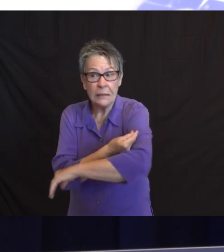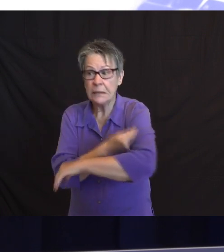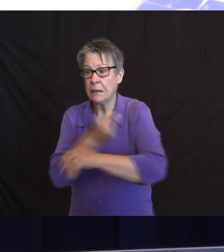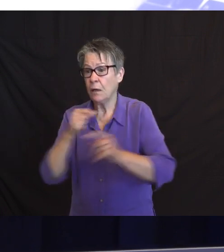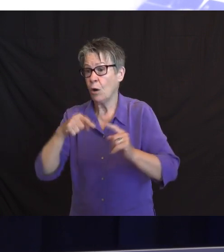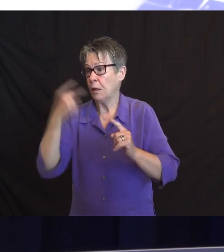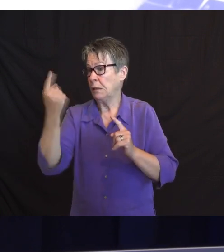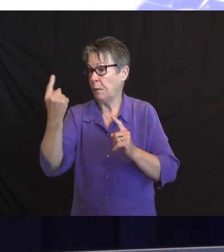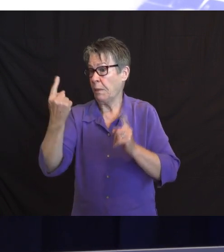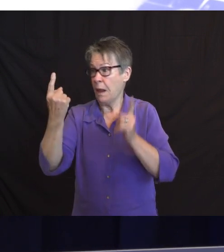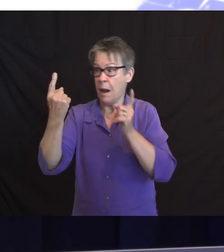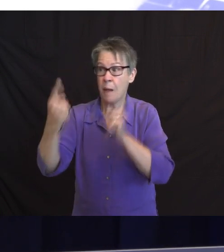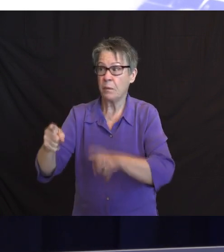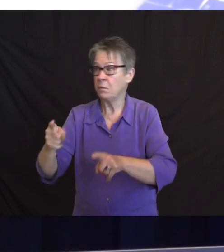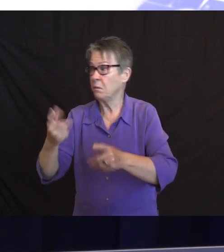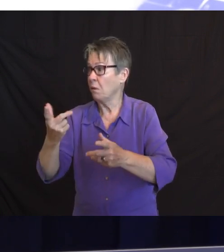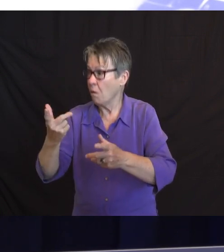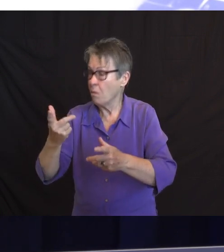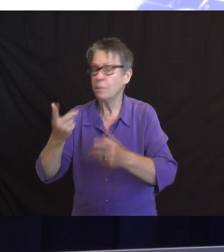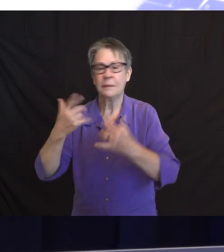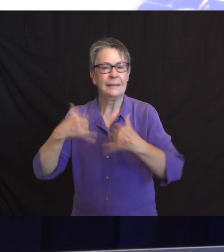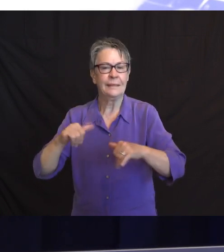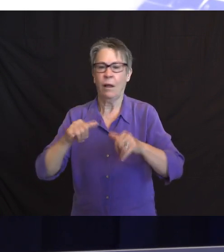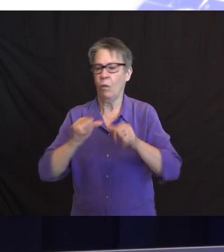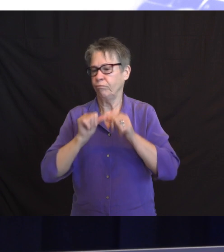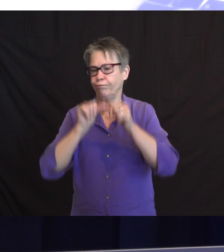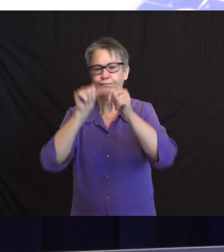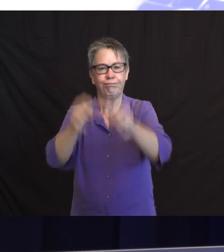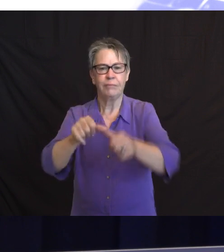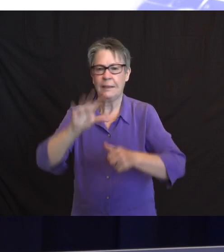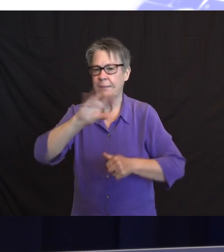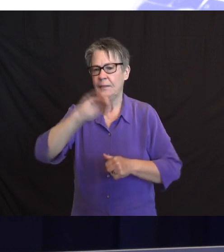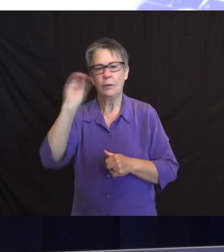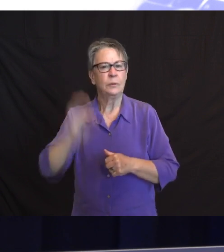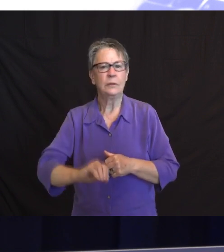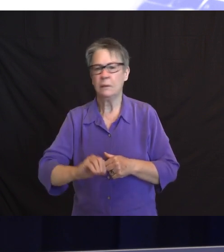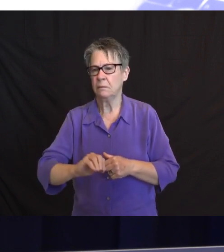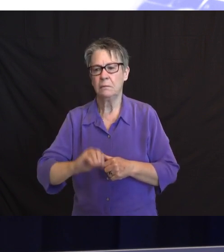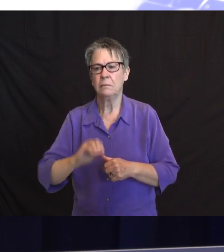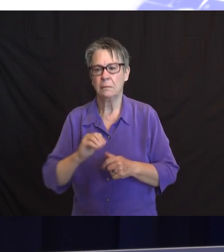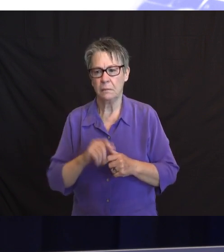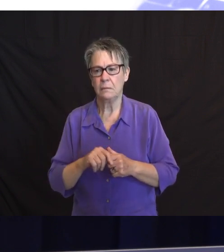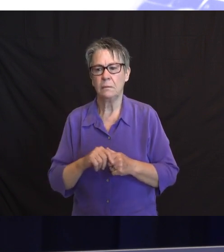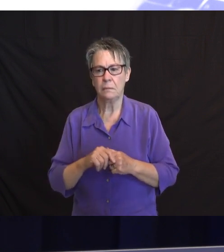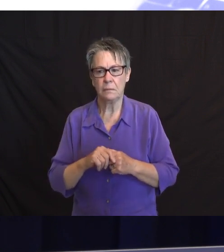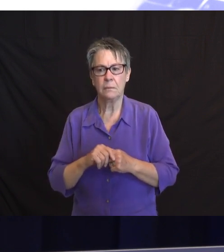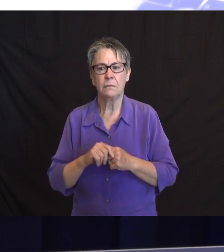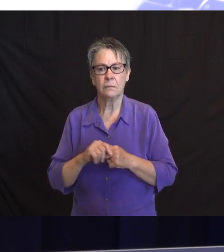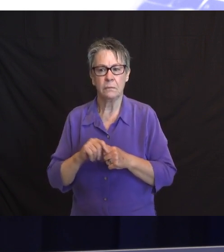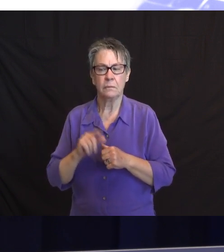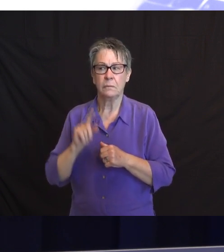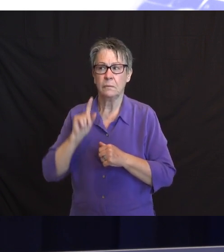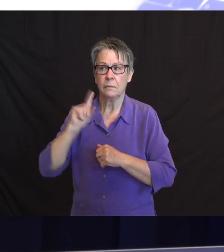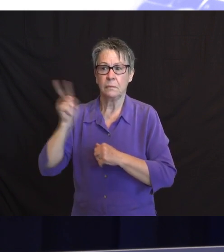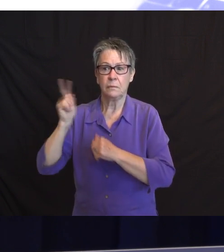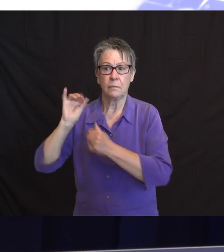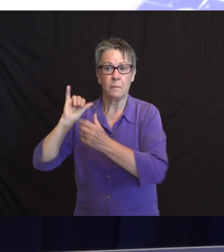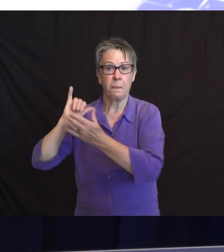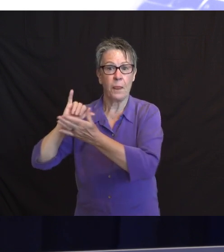possible. The New York numbers, though, this morning, we saw both on bus and rail, the bus routes that normally